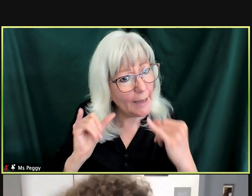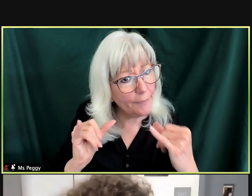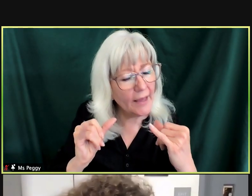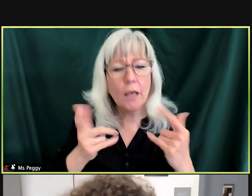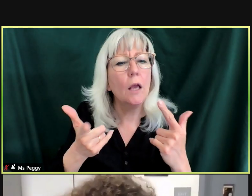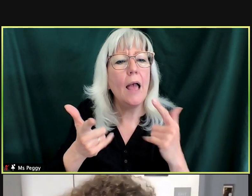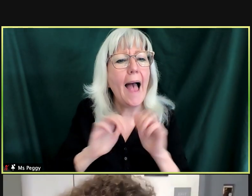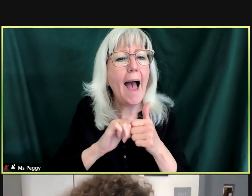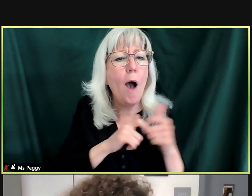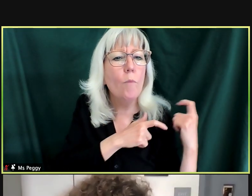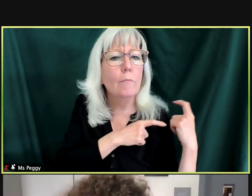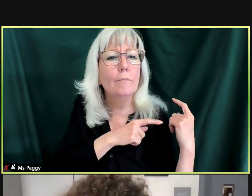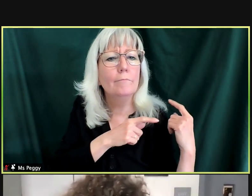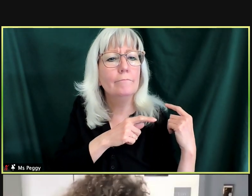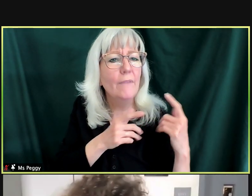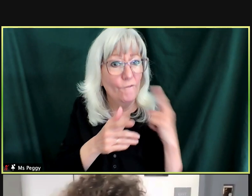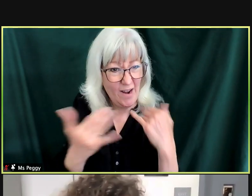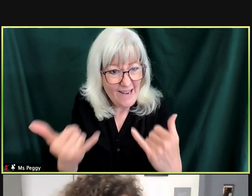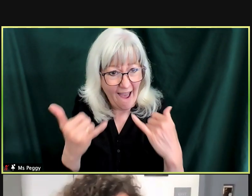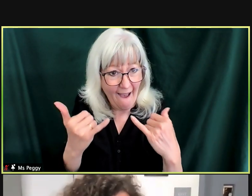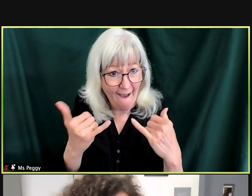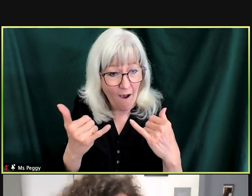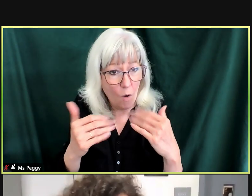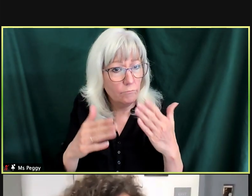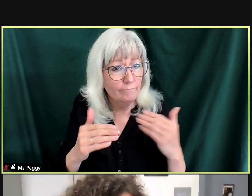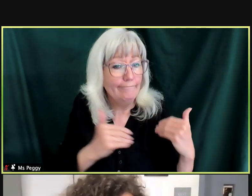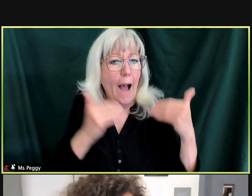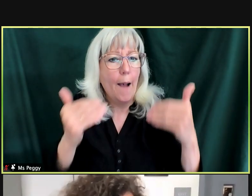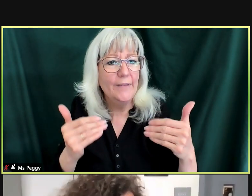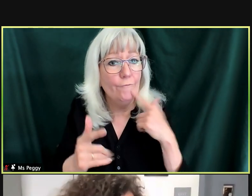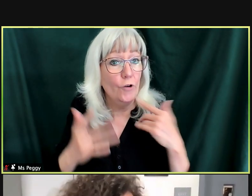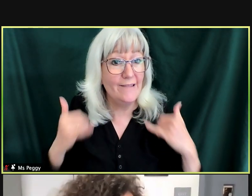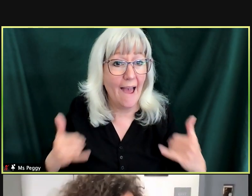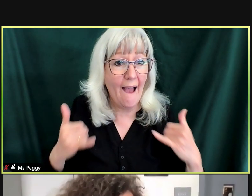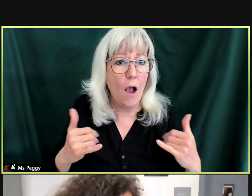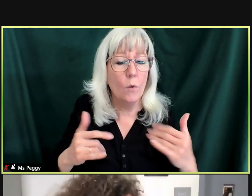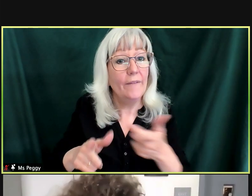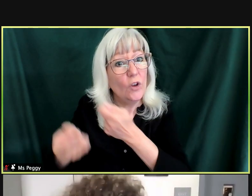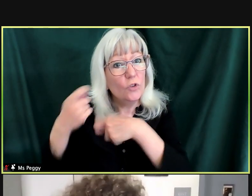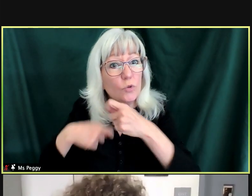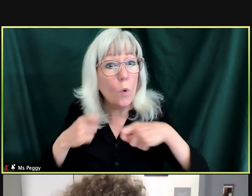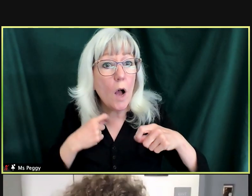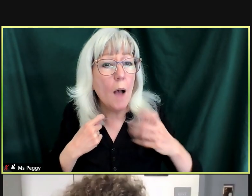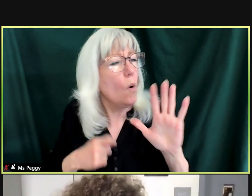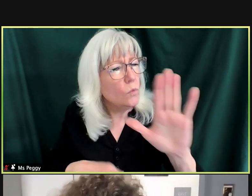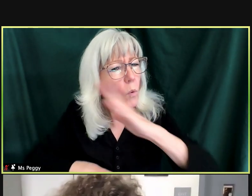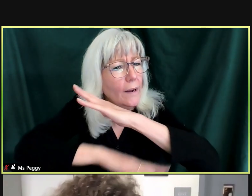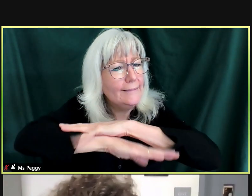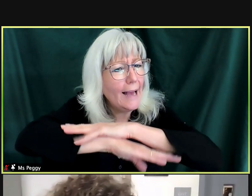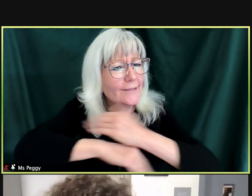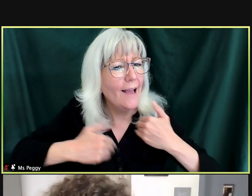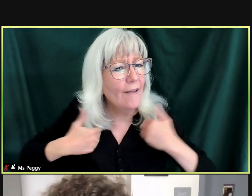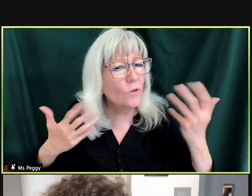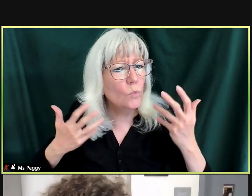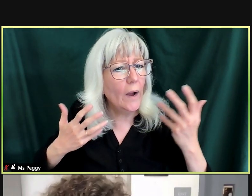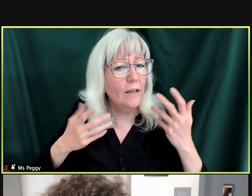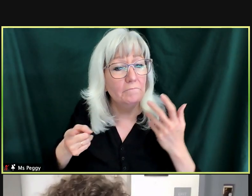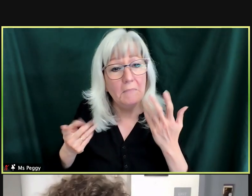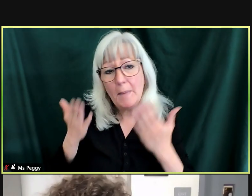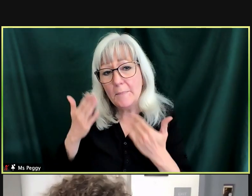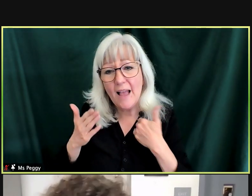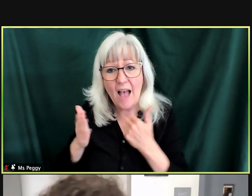have sitting on your desk right now that we could swap out the things? You might have a book, you might have some